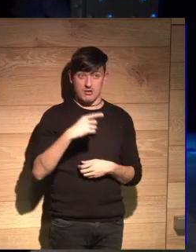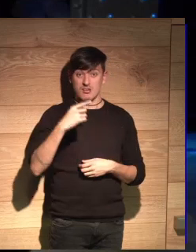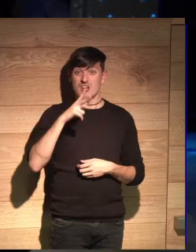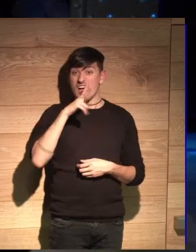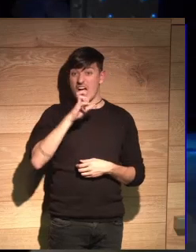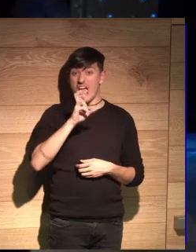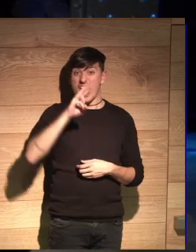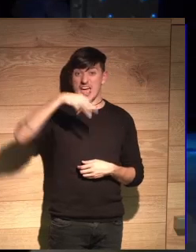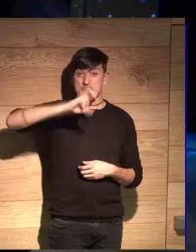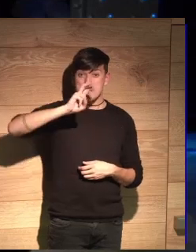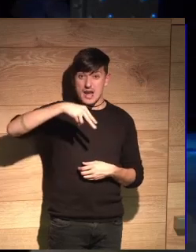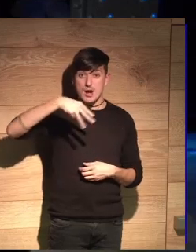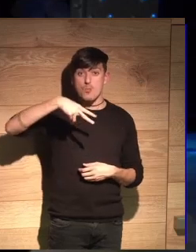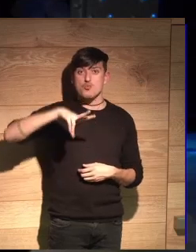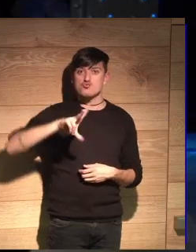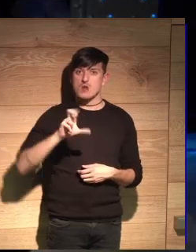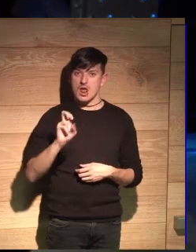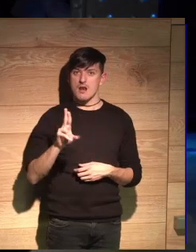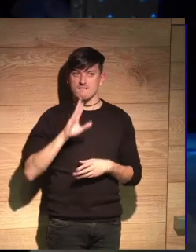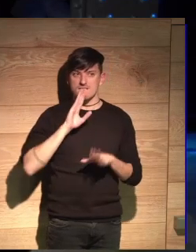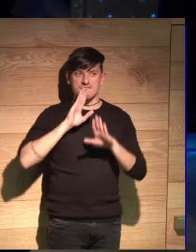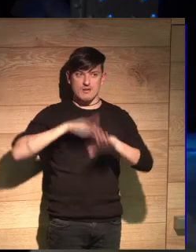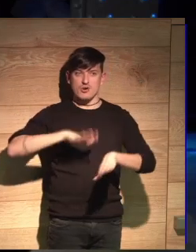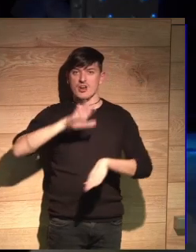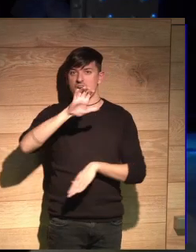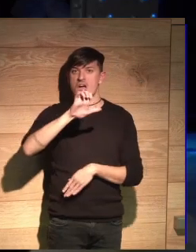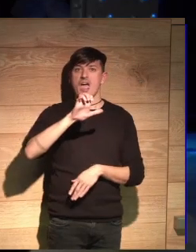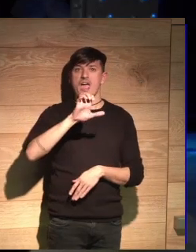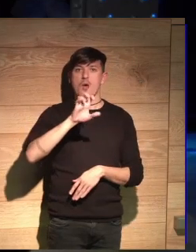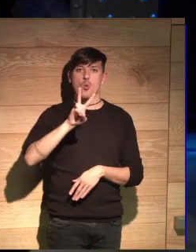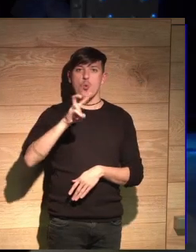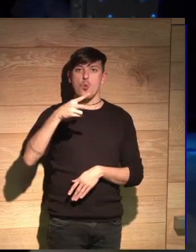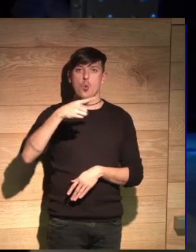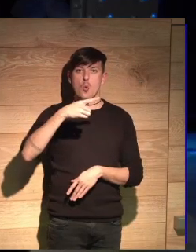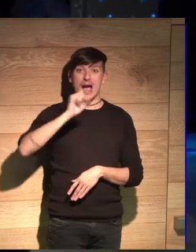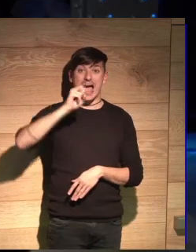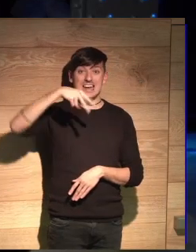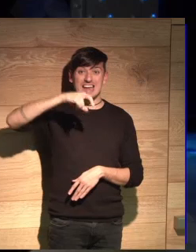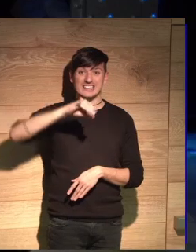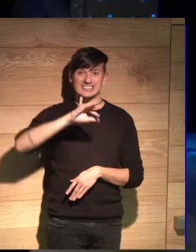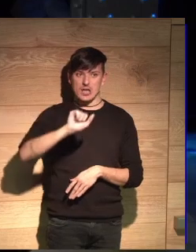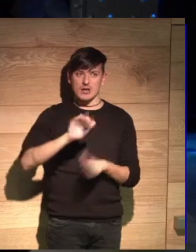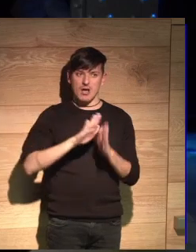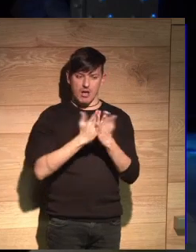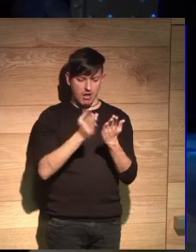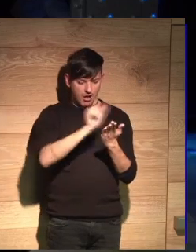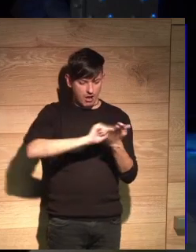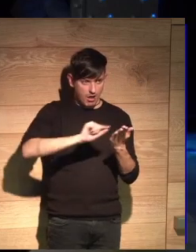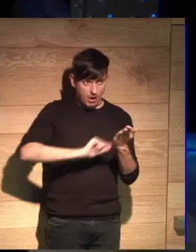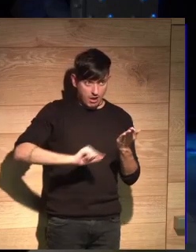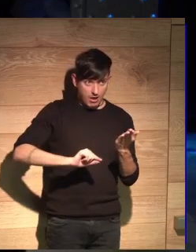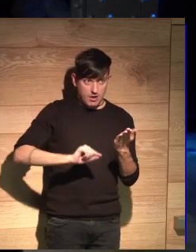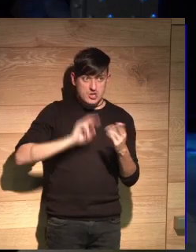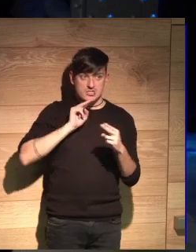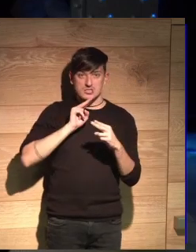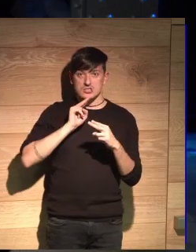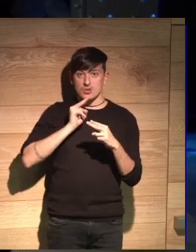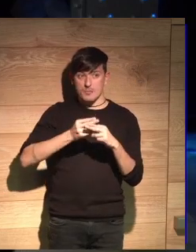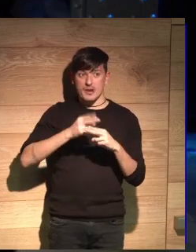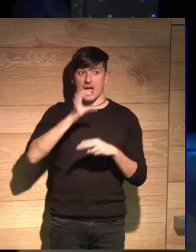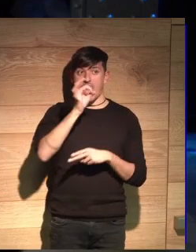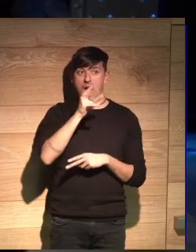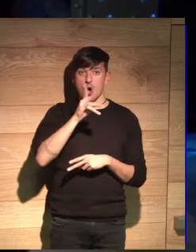And Hermann Müller was also in favor of eugenics, and he wrote a book which is called Out of the Night,